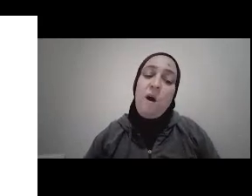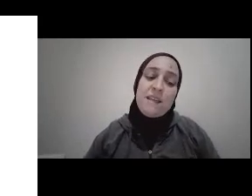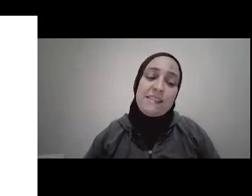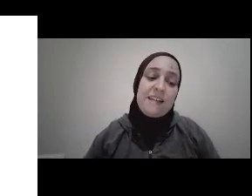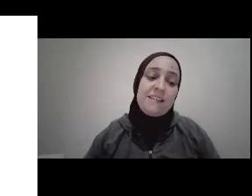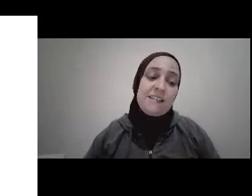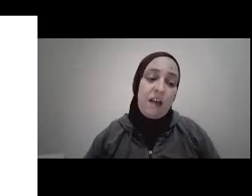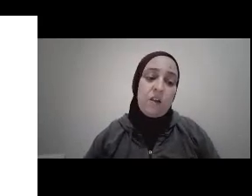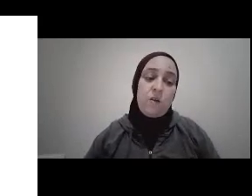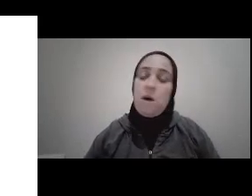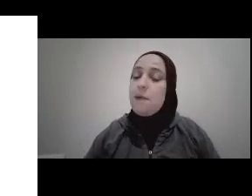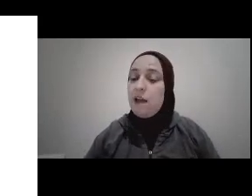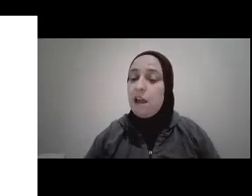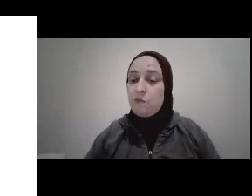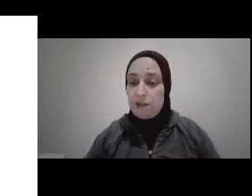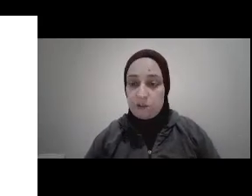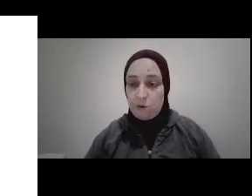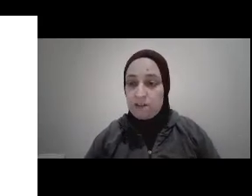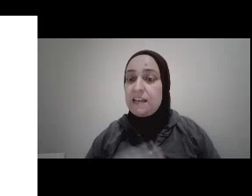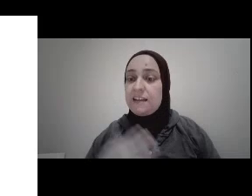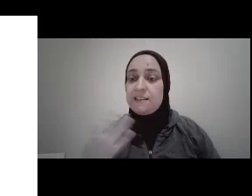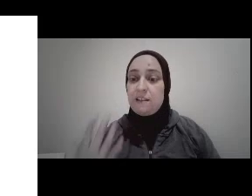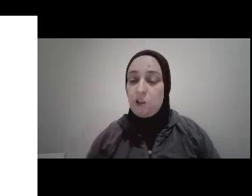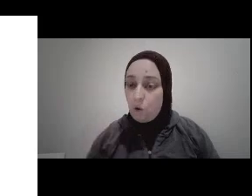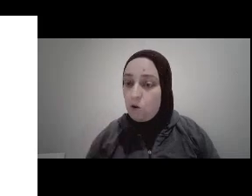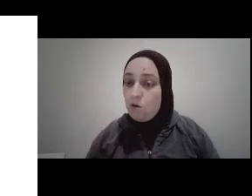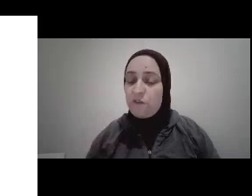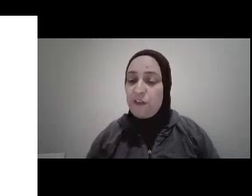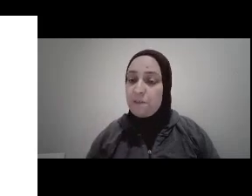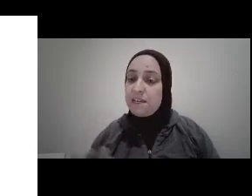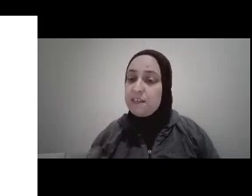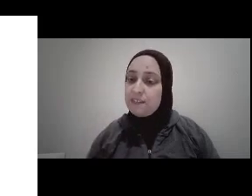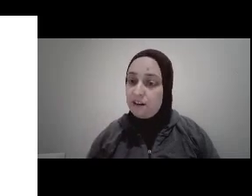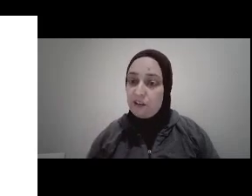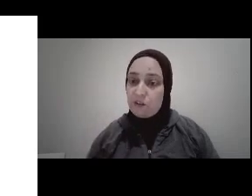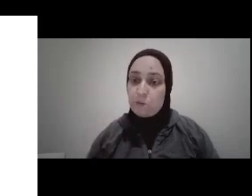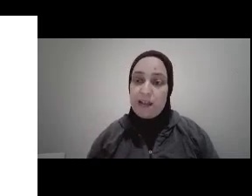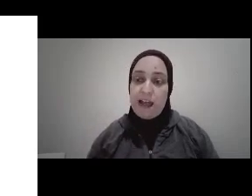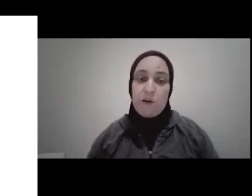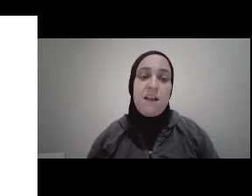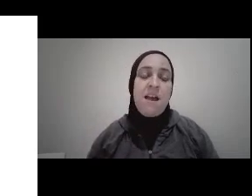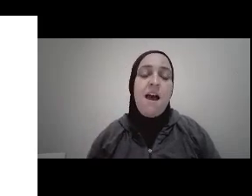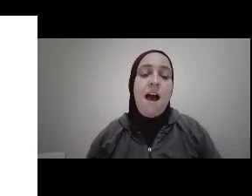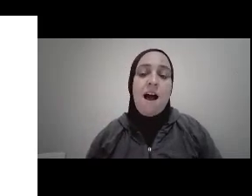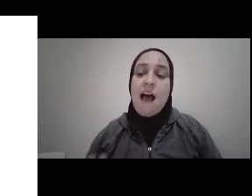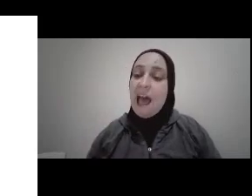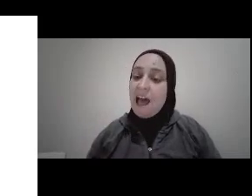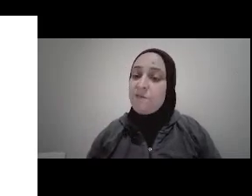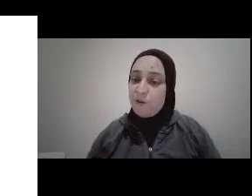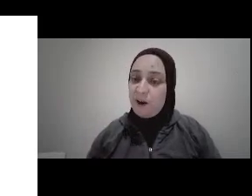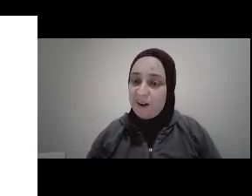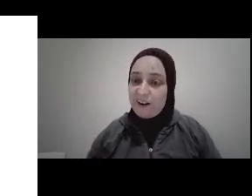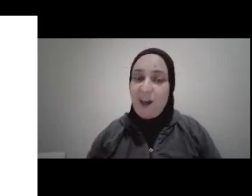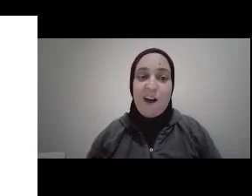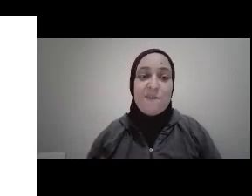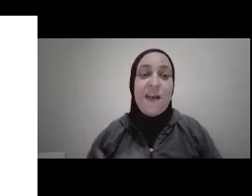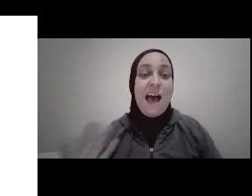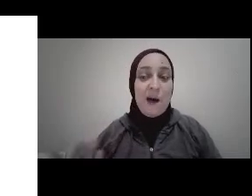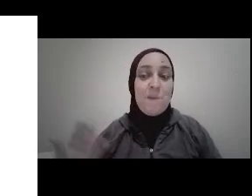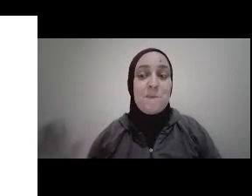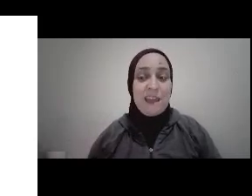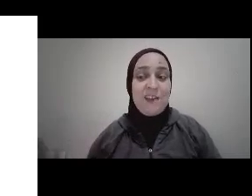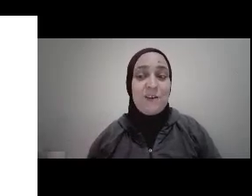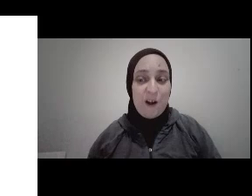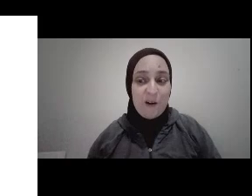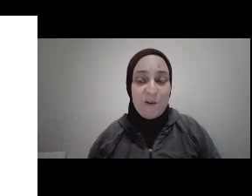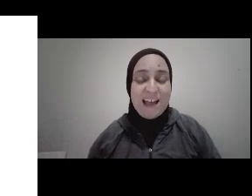we always like to tell you about a resource that is local for families here in Hillsborough County. Have you heard of